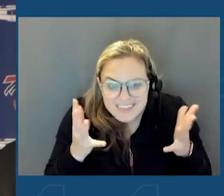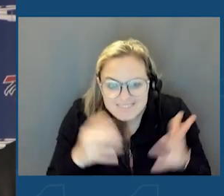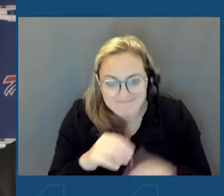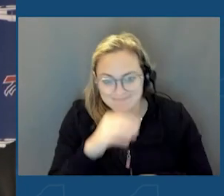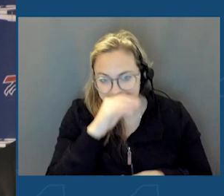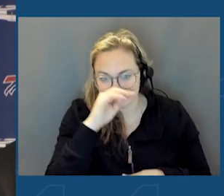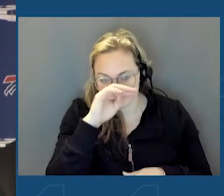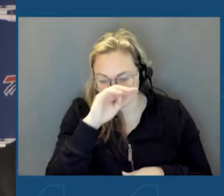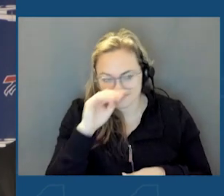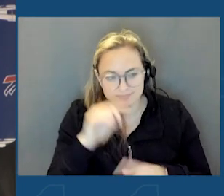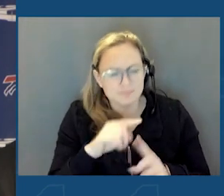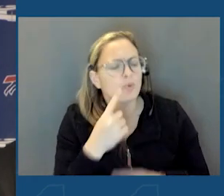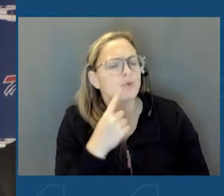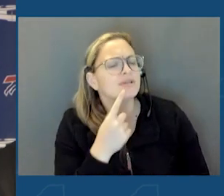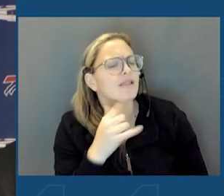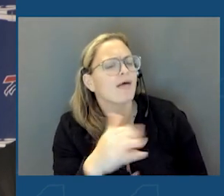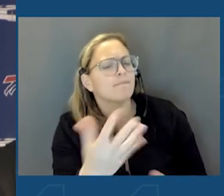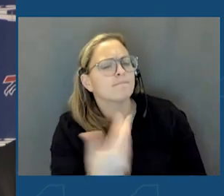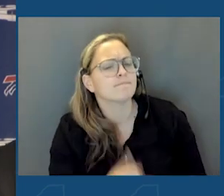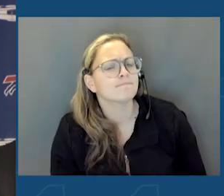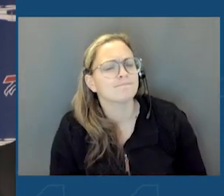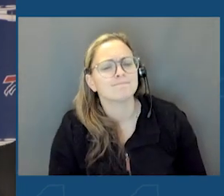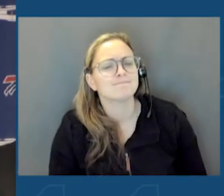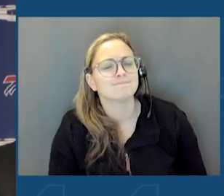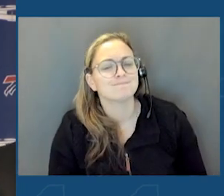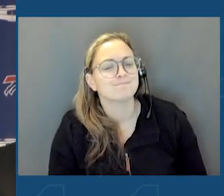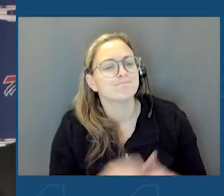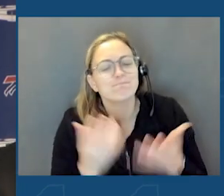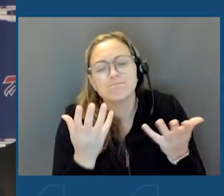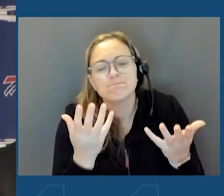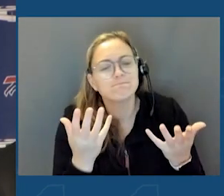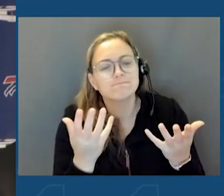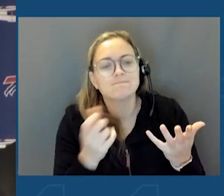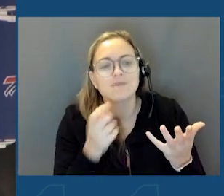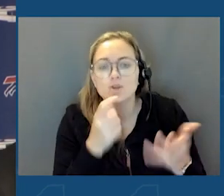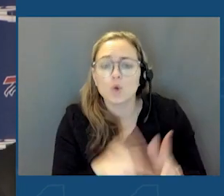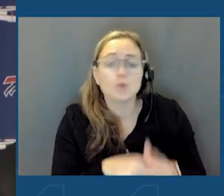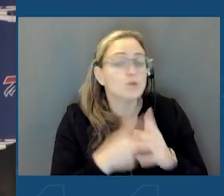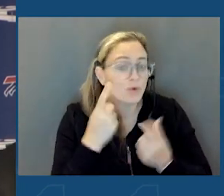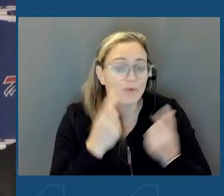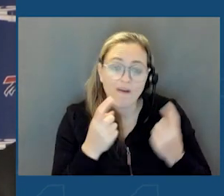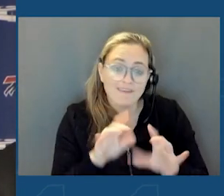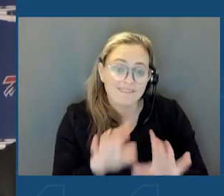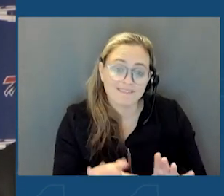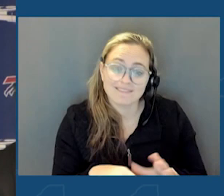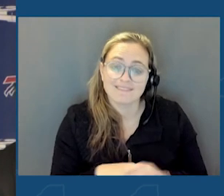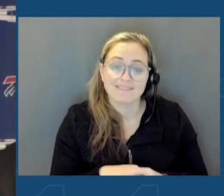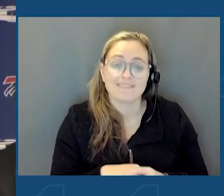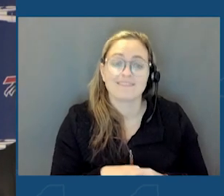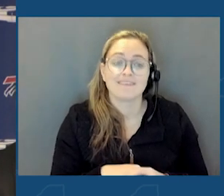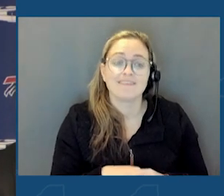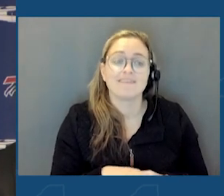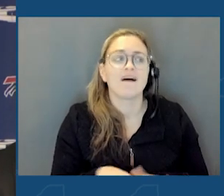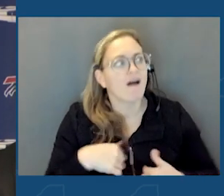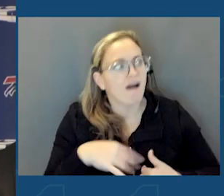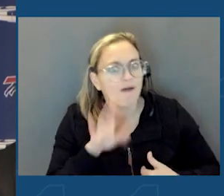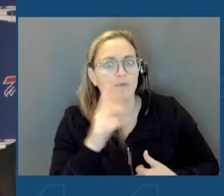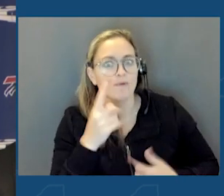What would he say to that, Mary? Huh? And don't start crying. You get me crying.